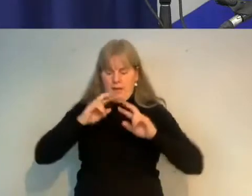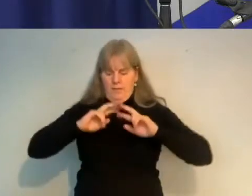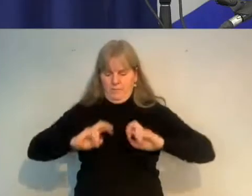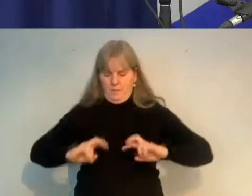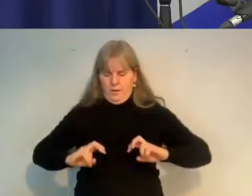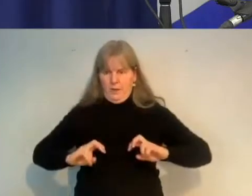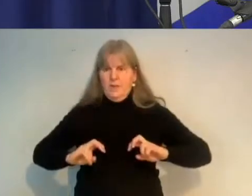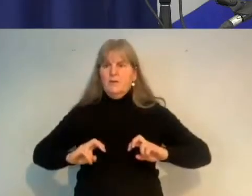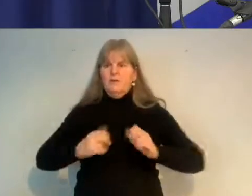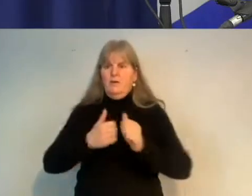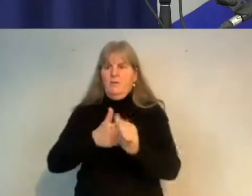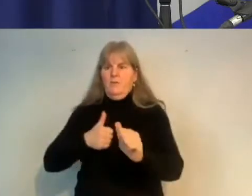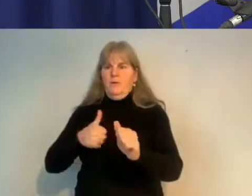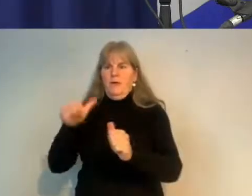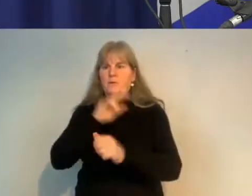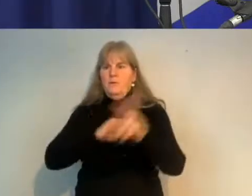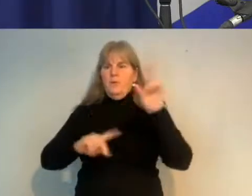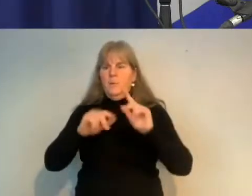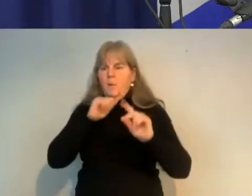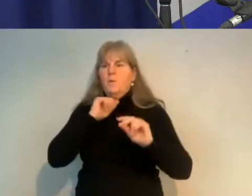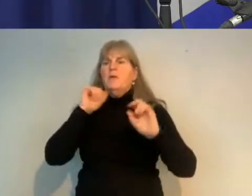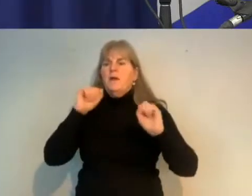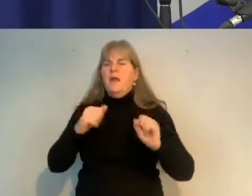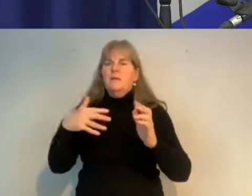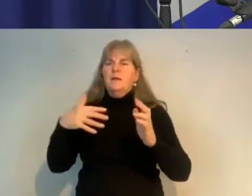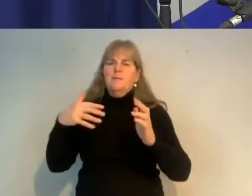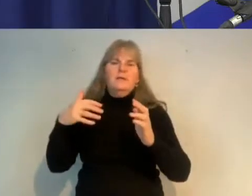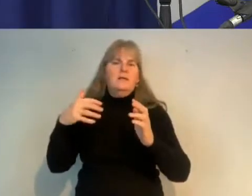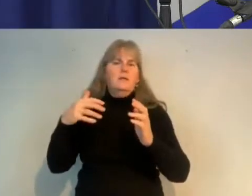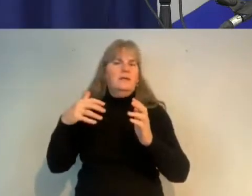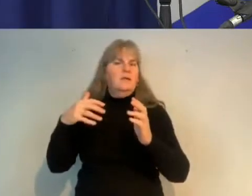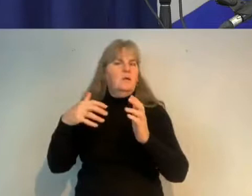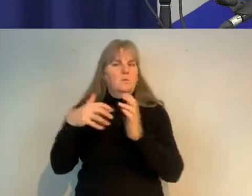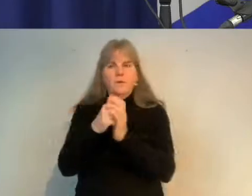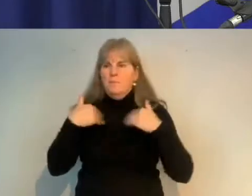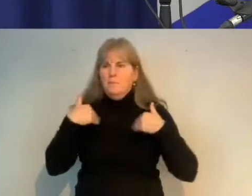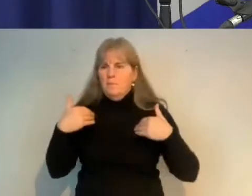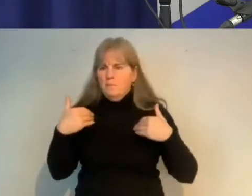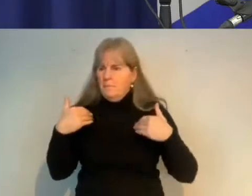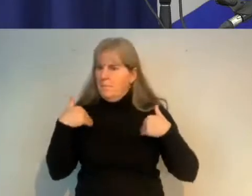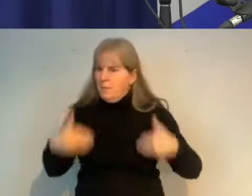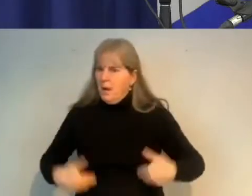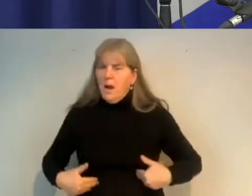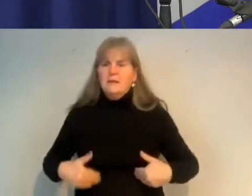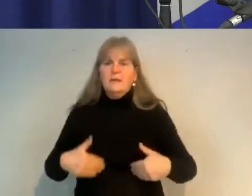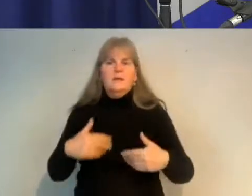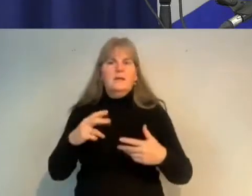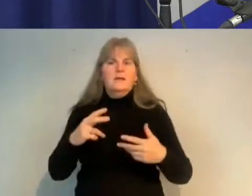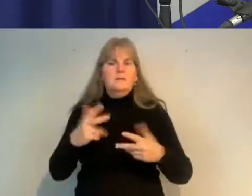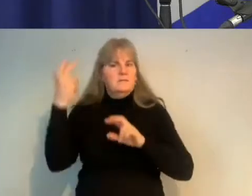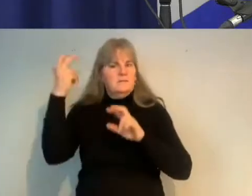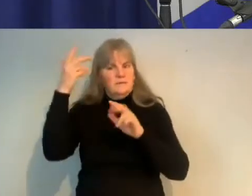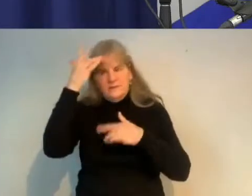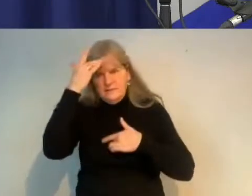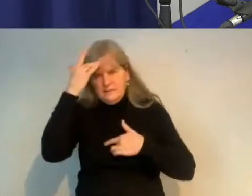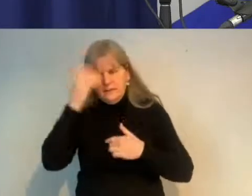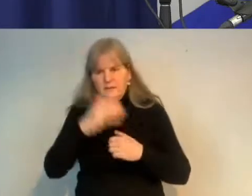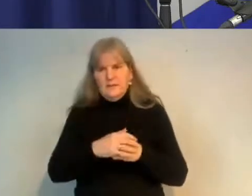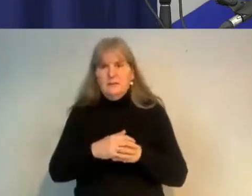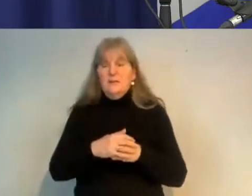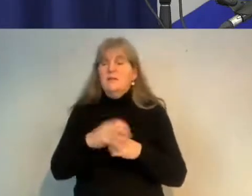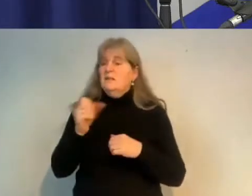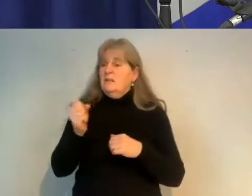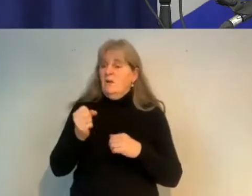disease. People become infectious before their symptoms start. So that's why we have all